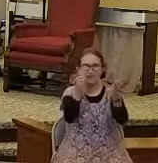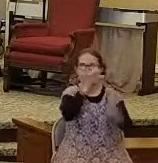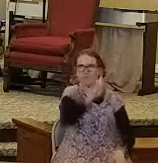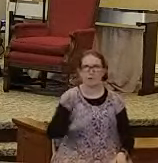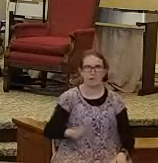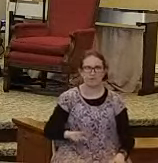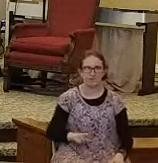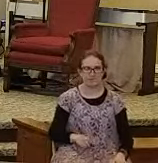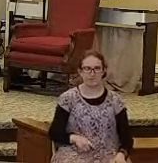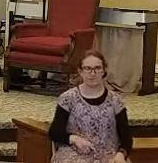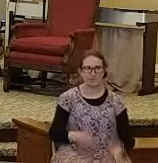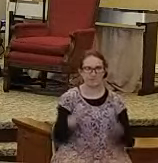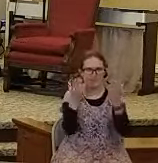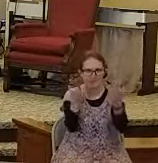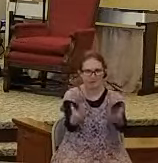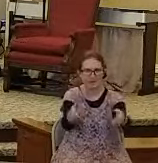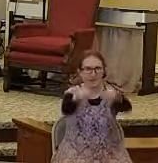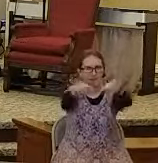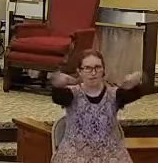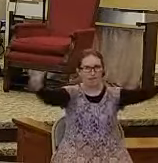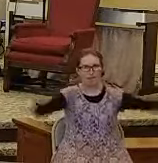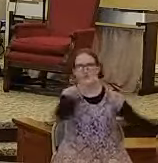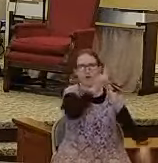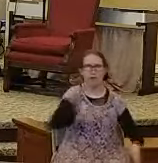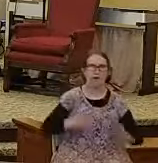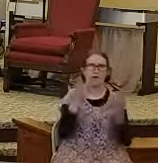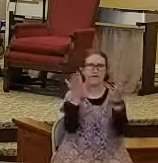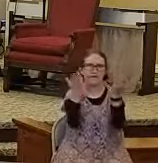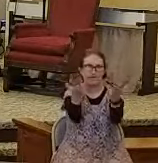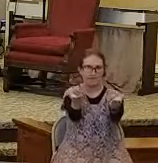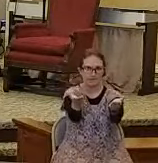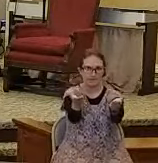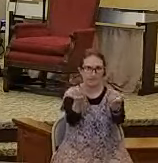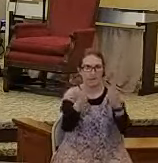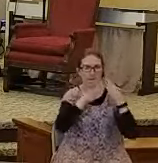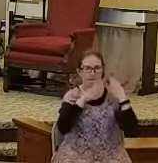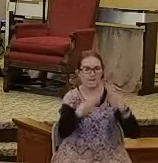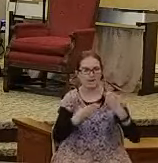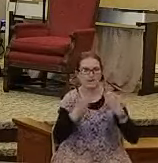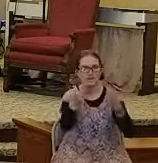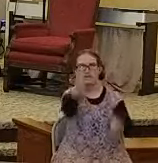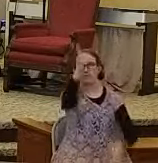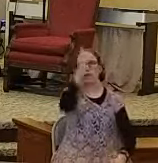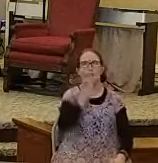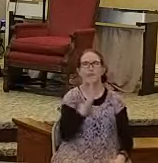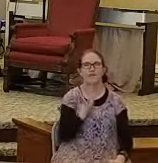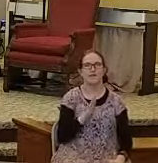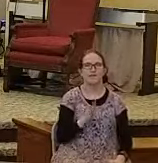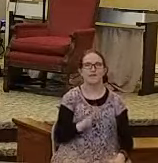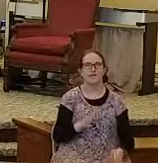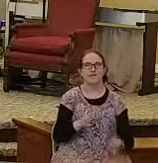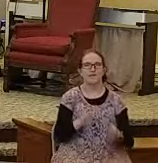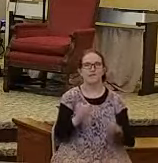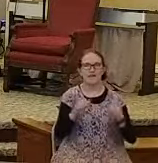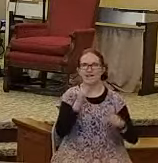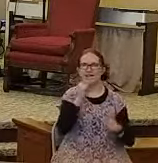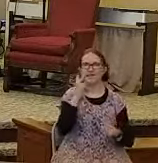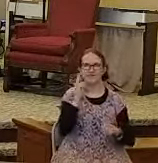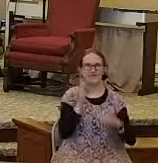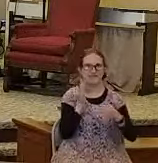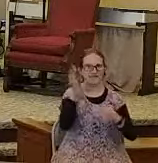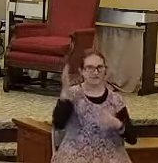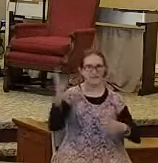Lord. I bring it down to this altar, Lord, and I give this burden to you, God. I can't see the other